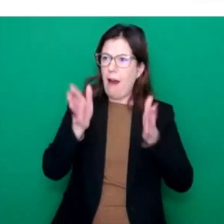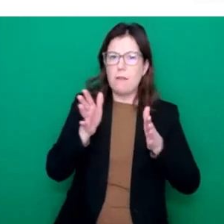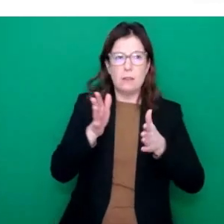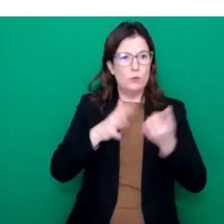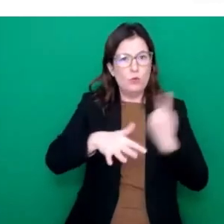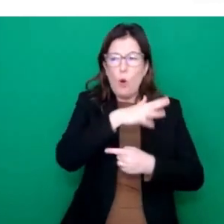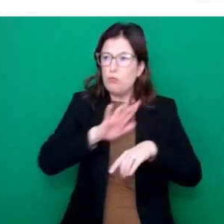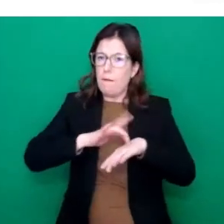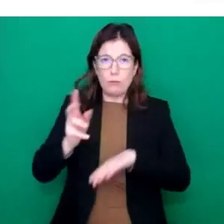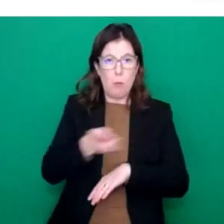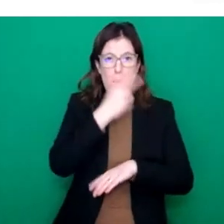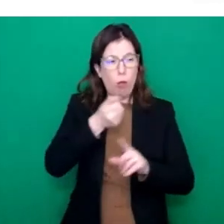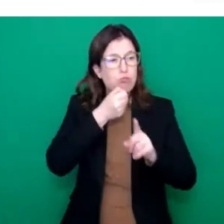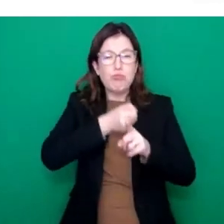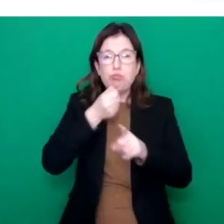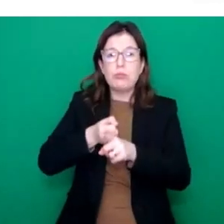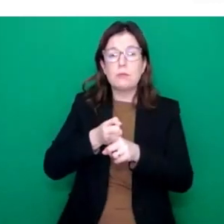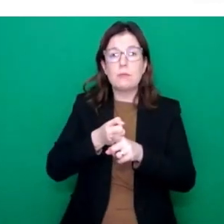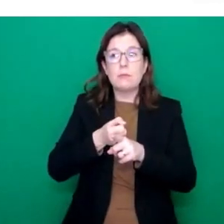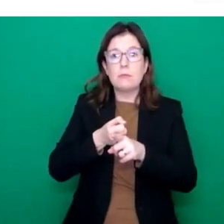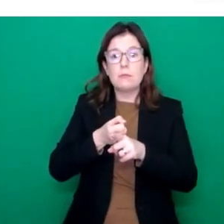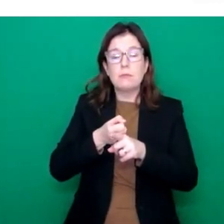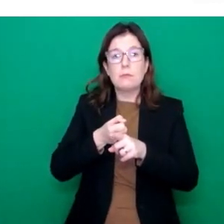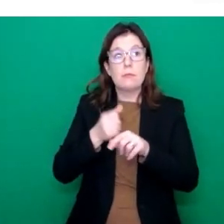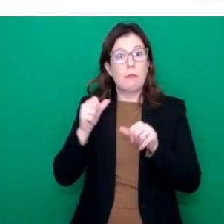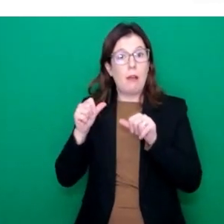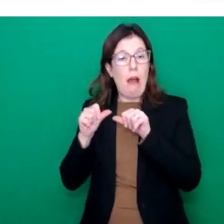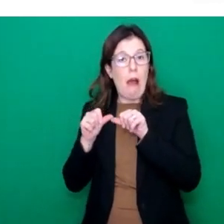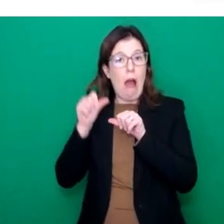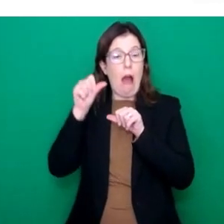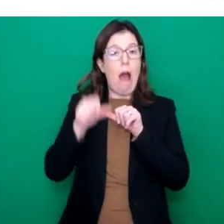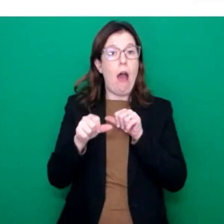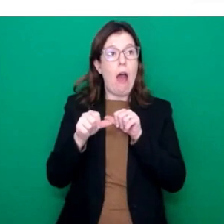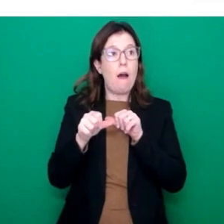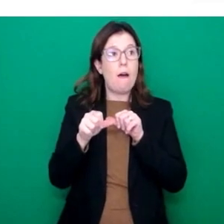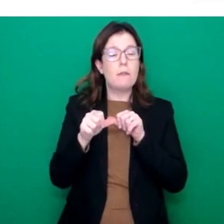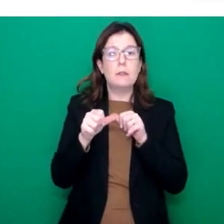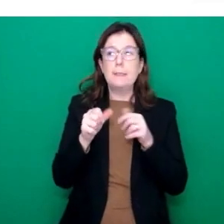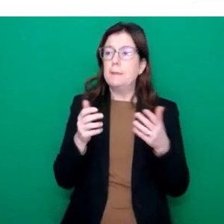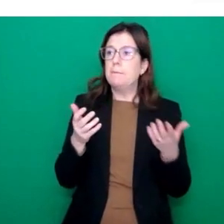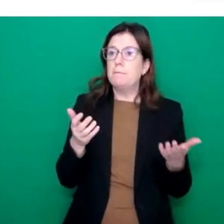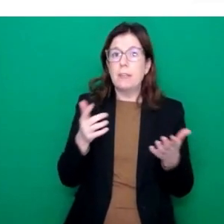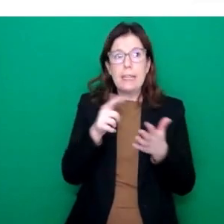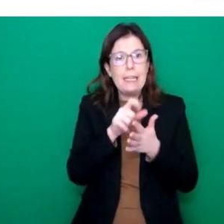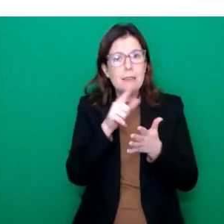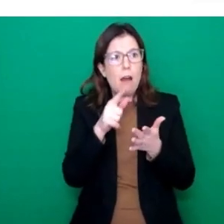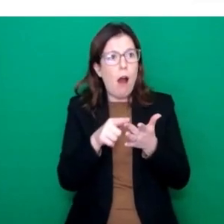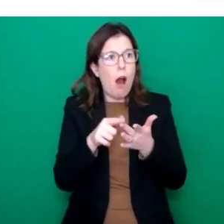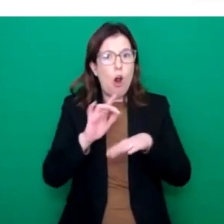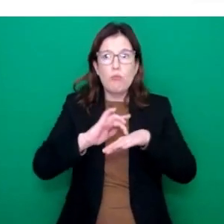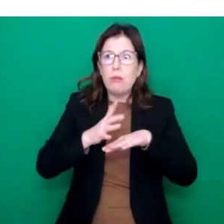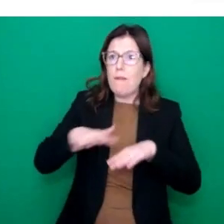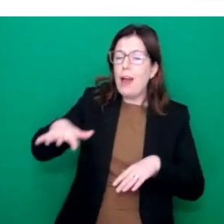settings. Off the bat, there was obviously the requirement for clarity regarding EDI within the professional